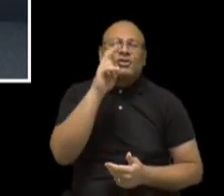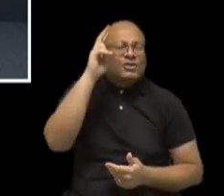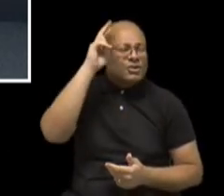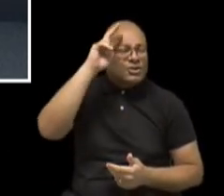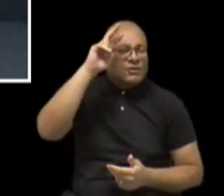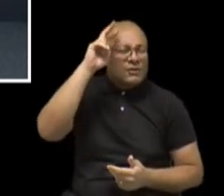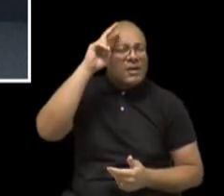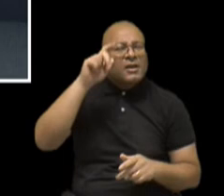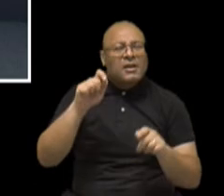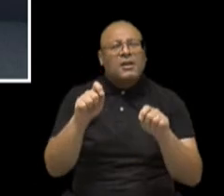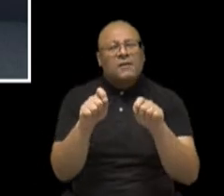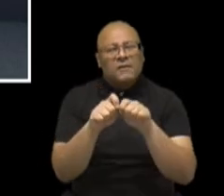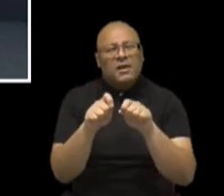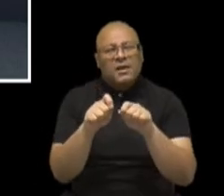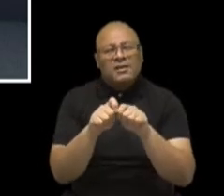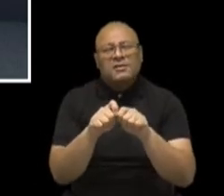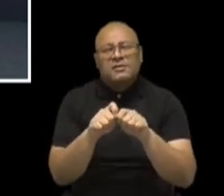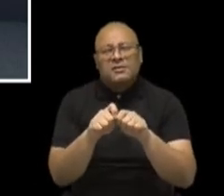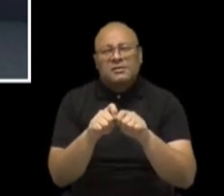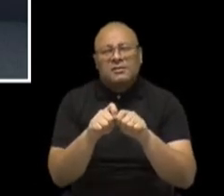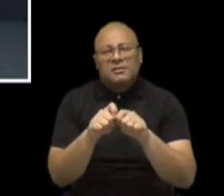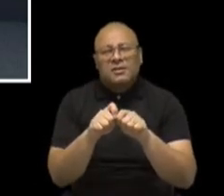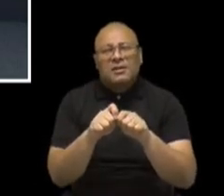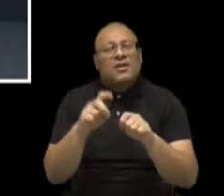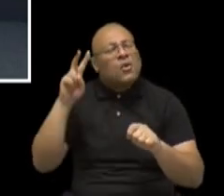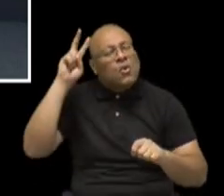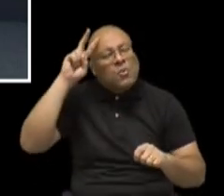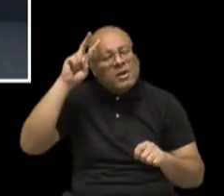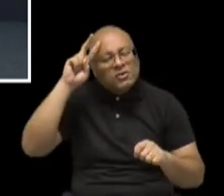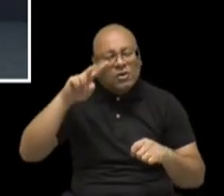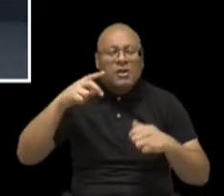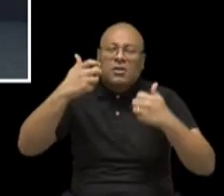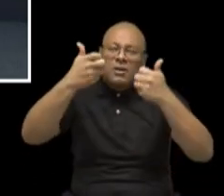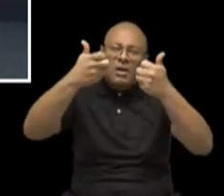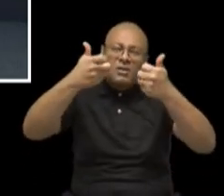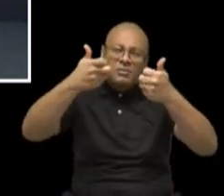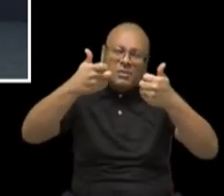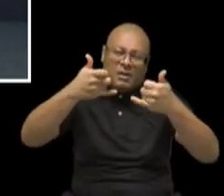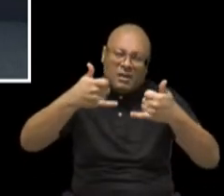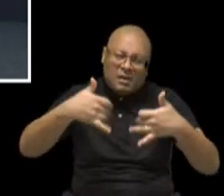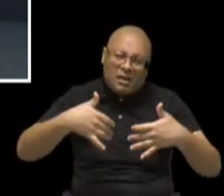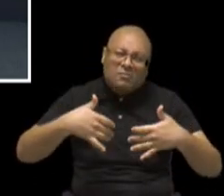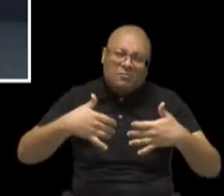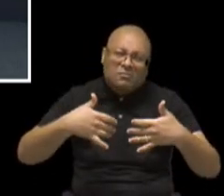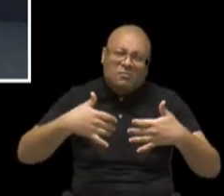make. There's always a story you can tell about the garment.